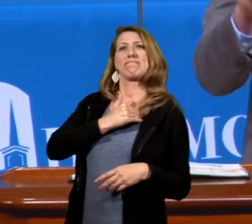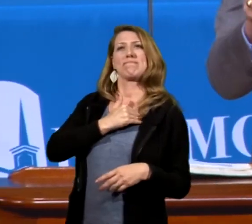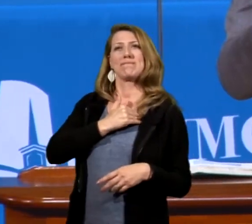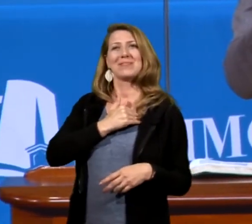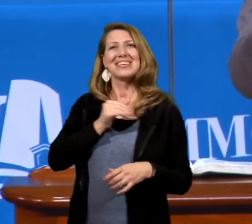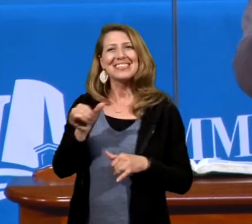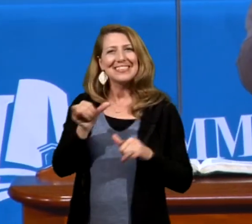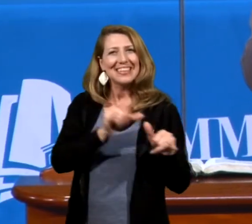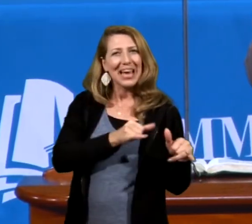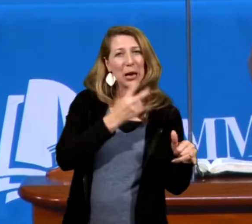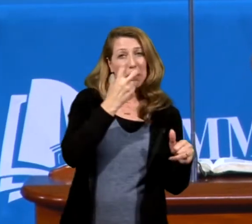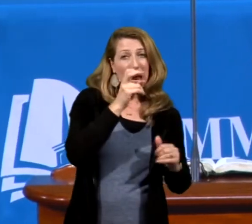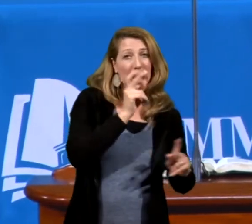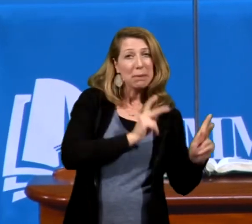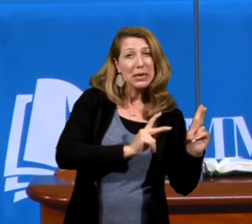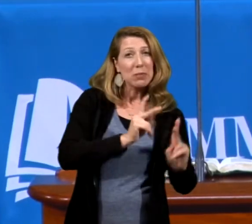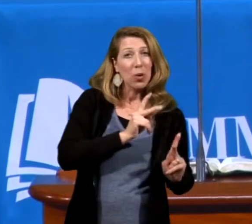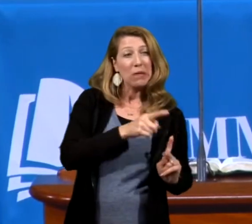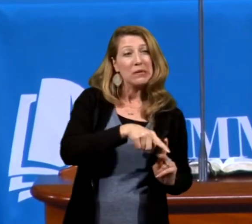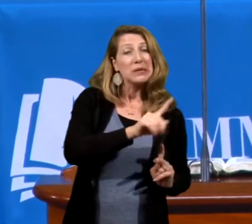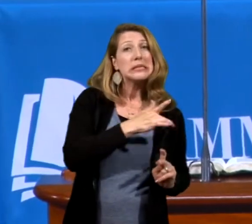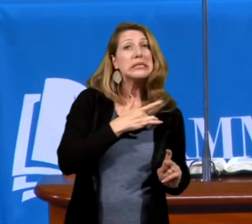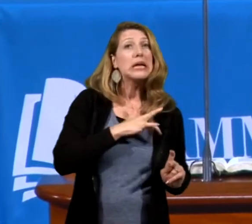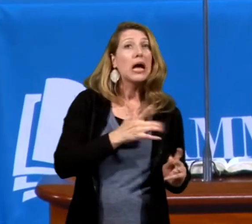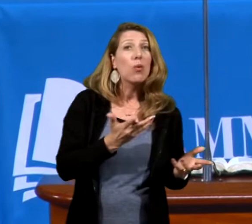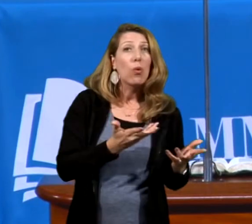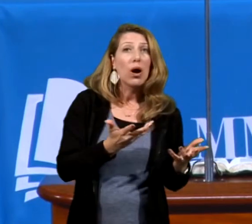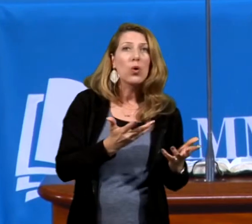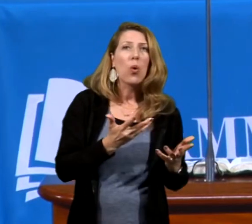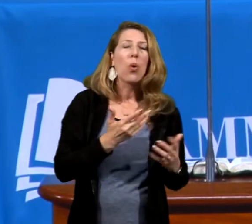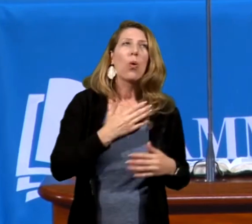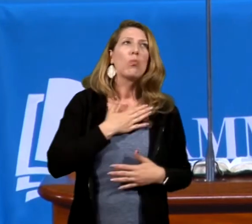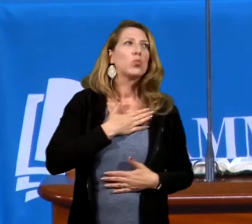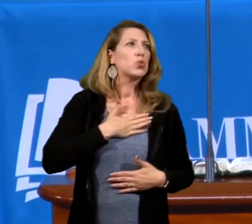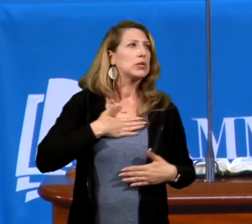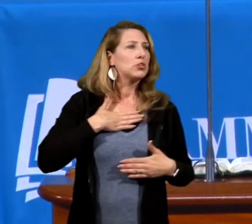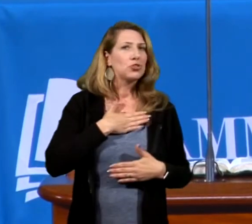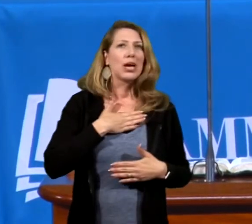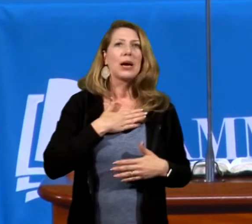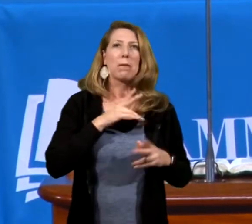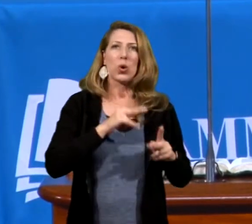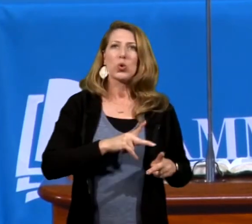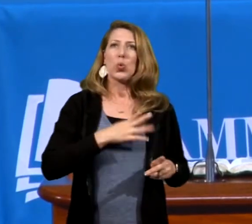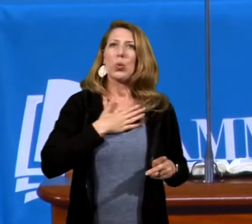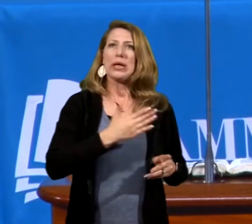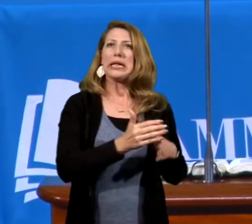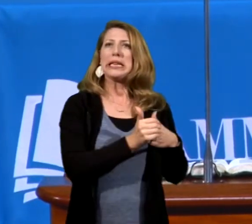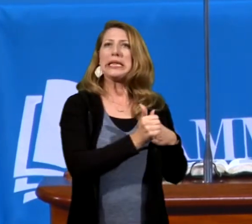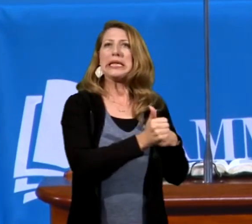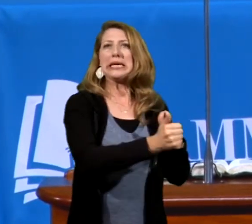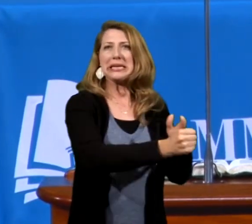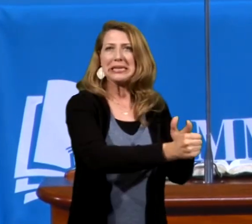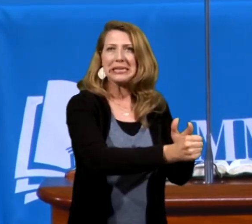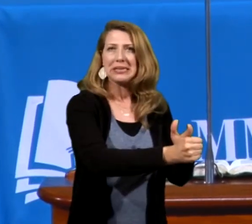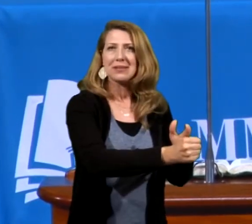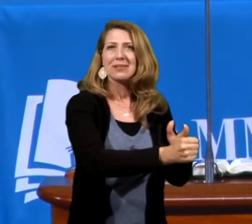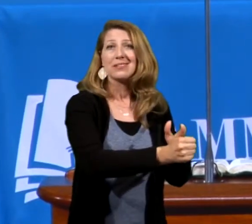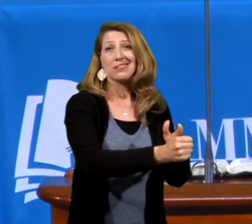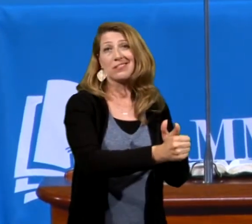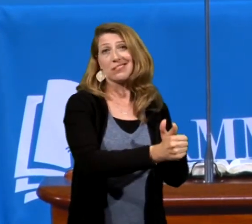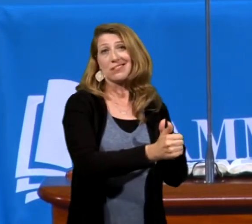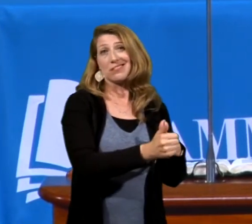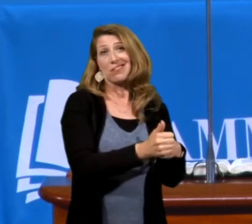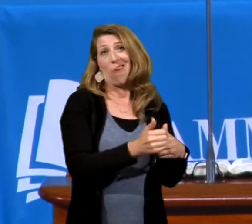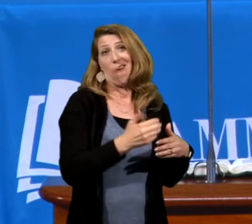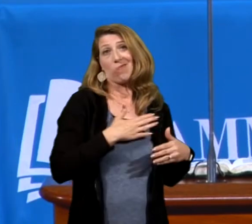people, as a general rule, are very appreciative of someone who will lead them. They're oftentimes to be